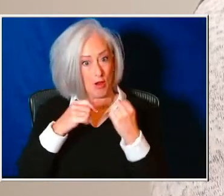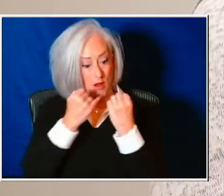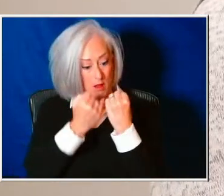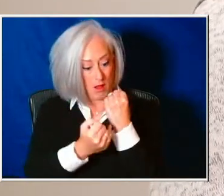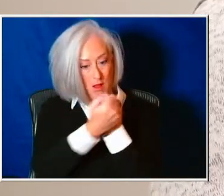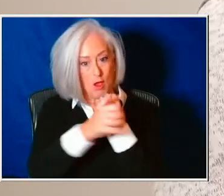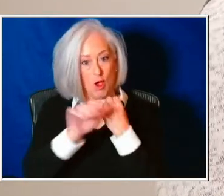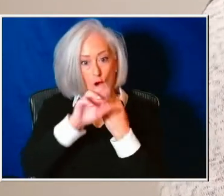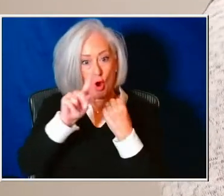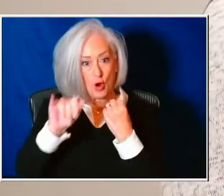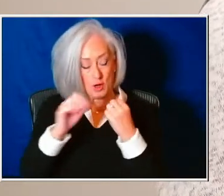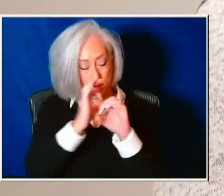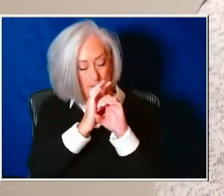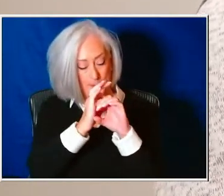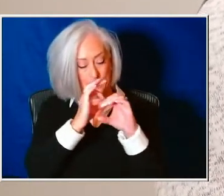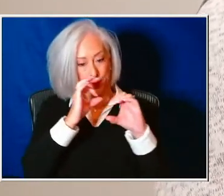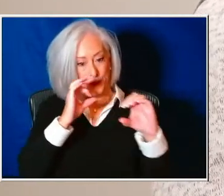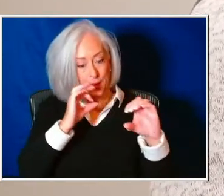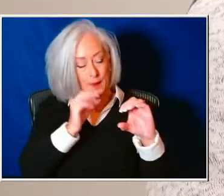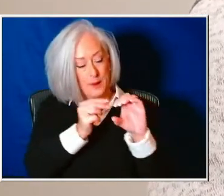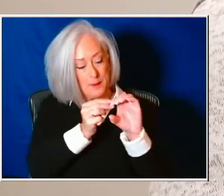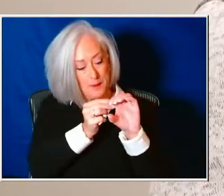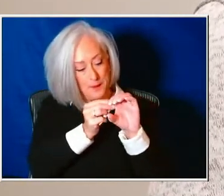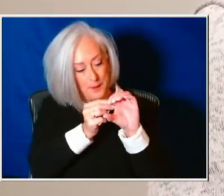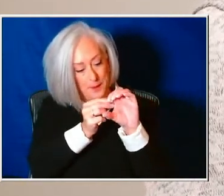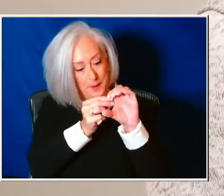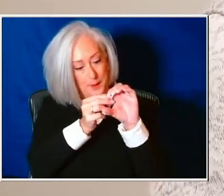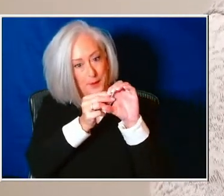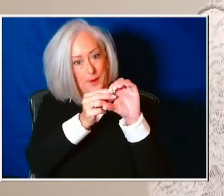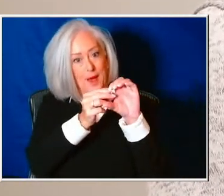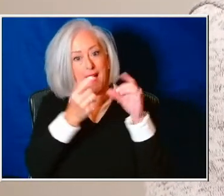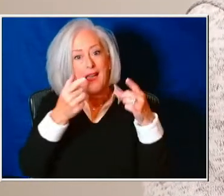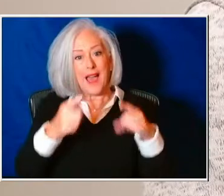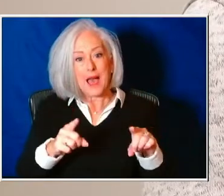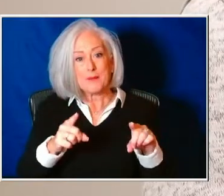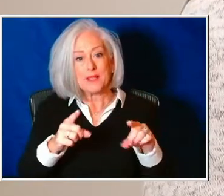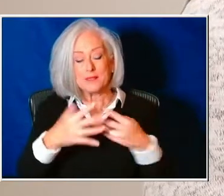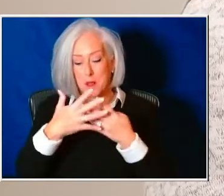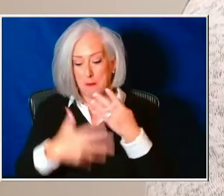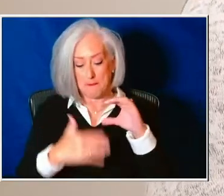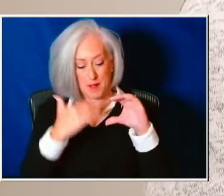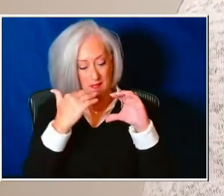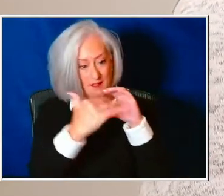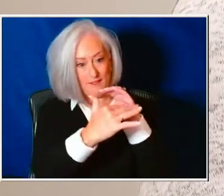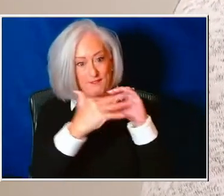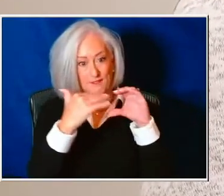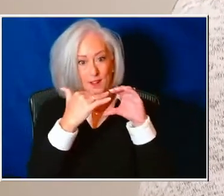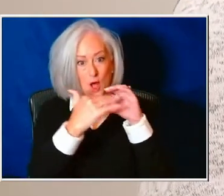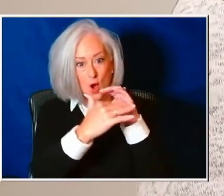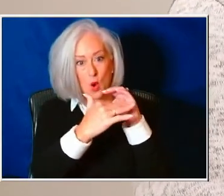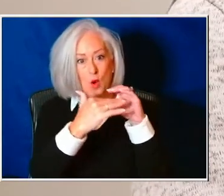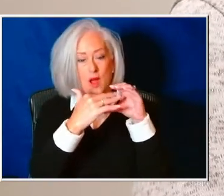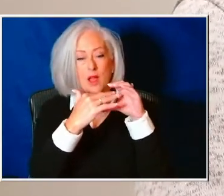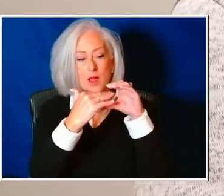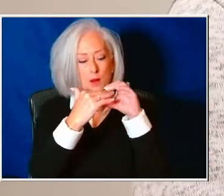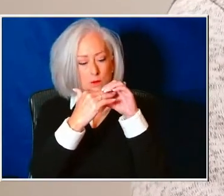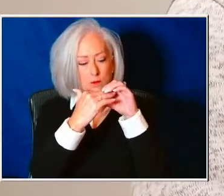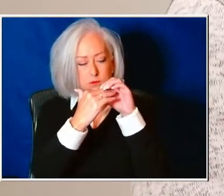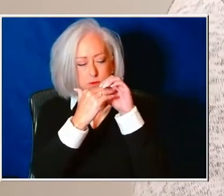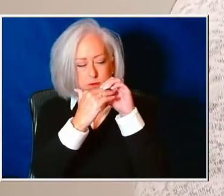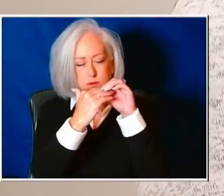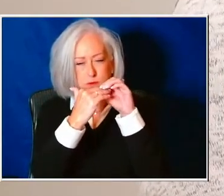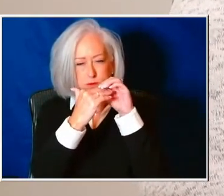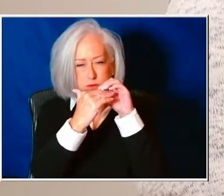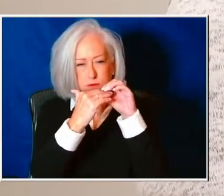happens, that can limit blood flow to the heart, but that plaque can also rupture, causing a heart attack potentially.